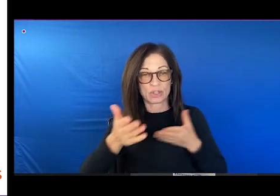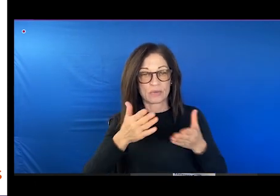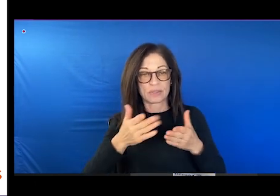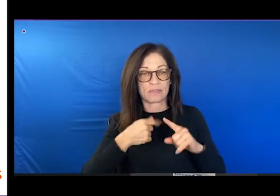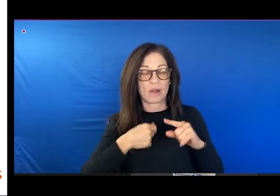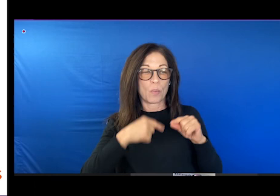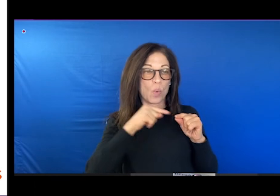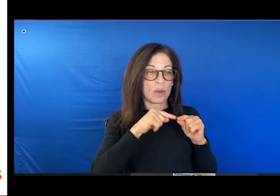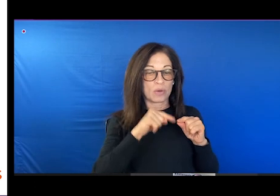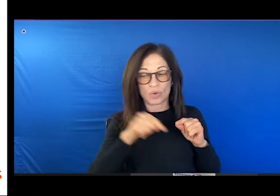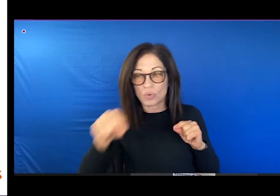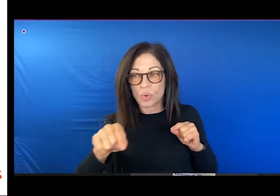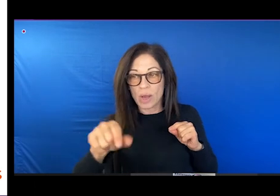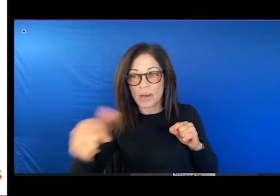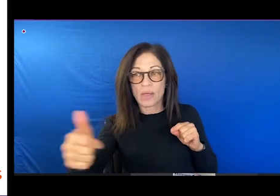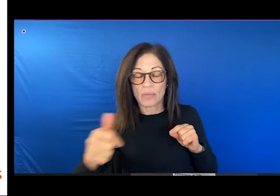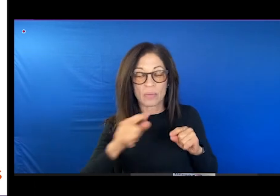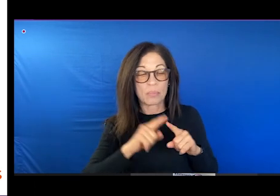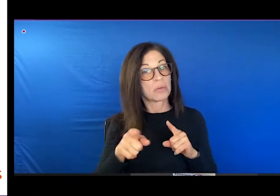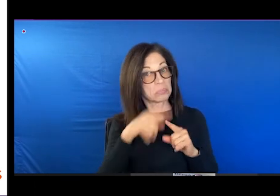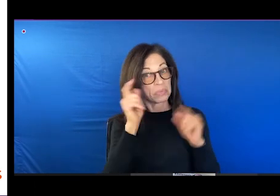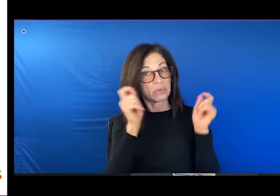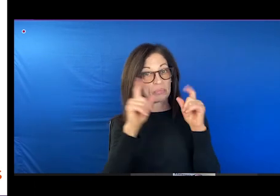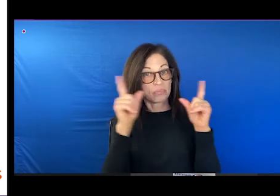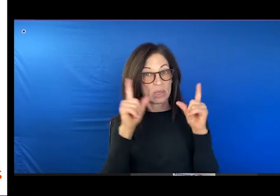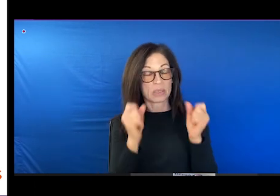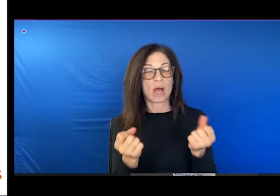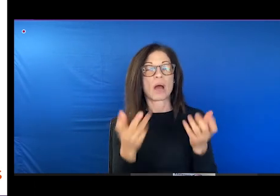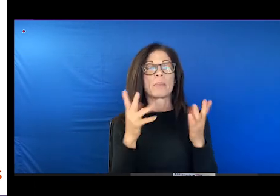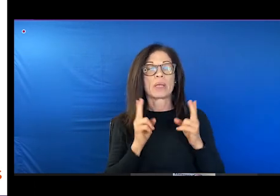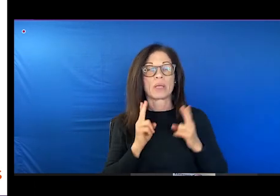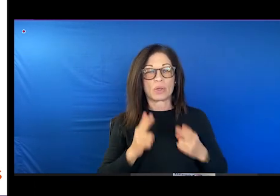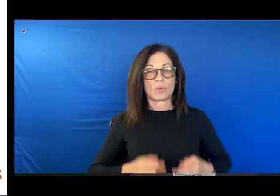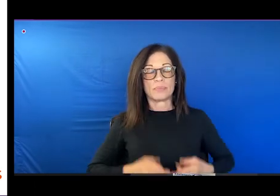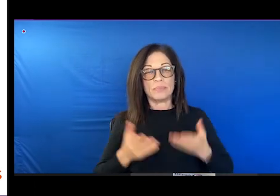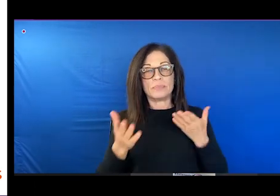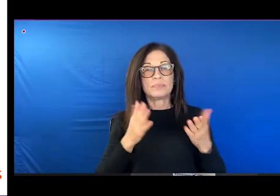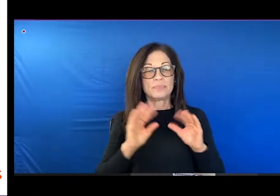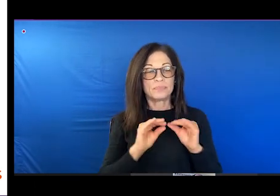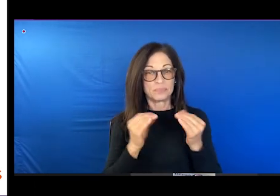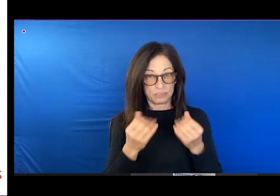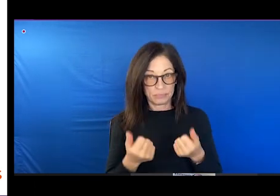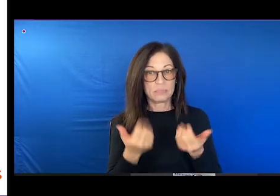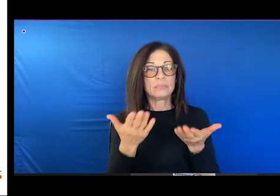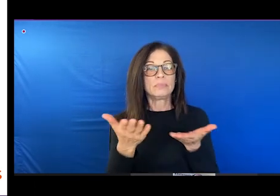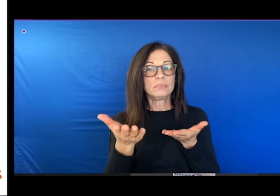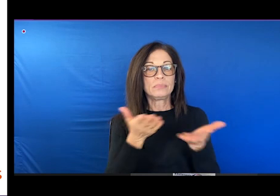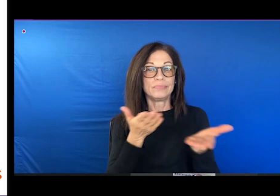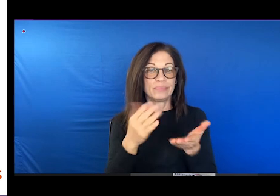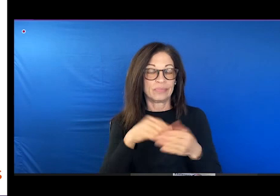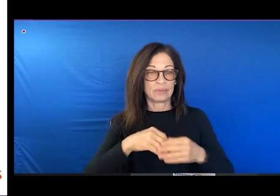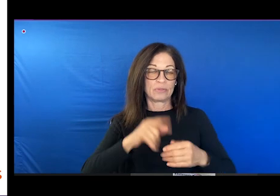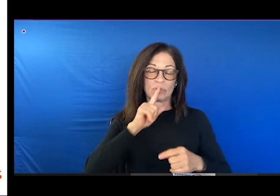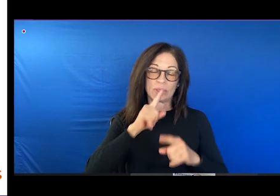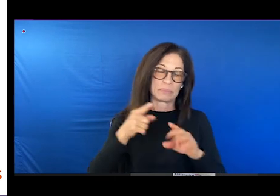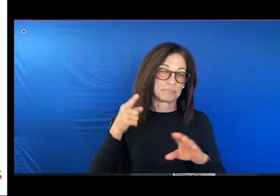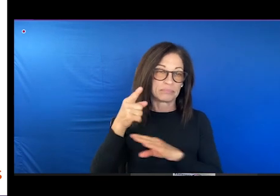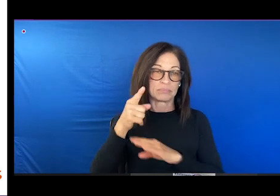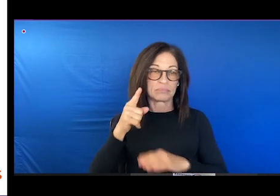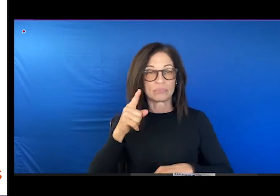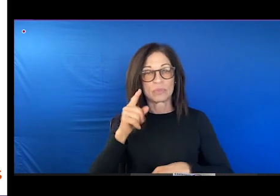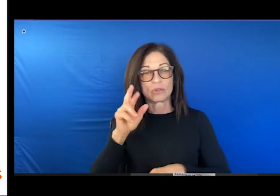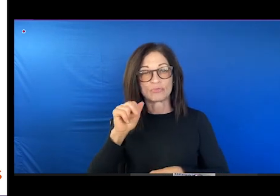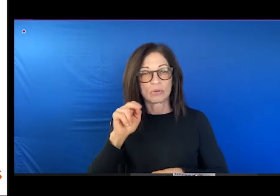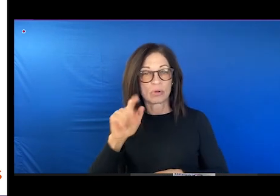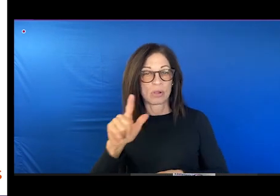service that goes from point A to point B. But you would be surprised at how many human service organizations do provide service